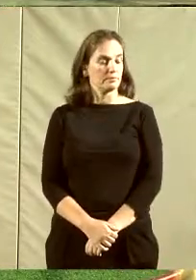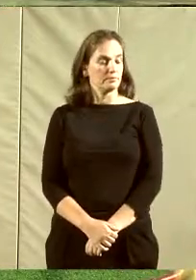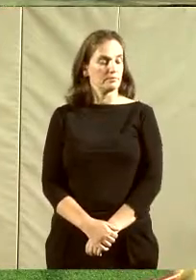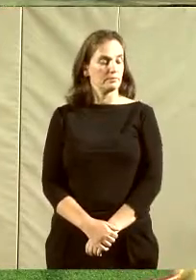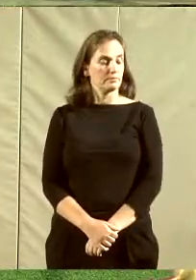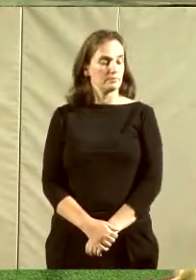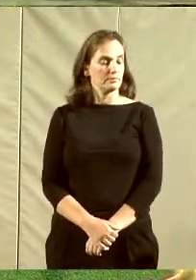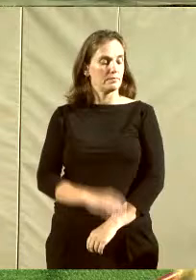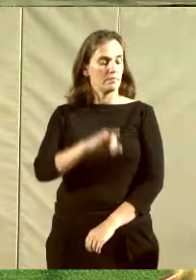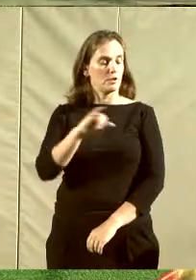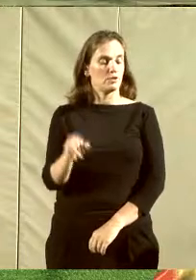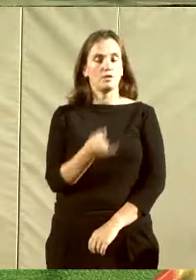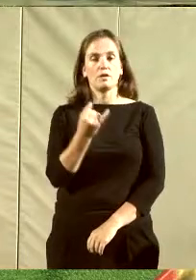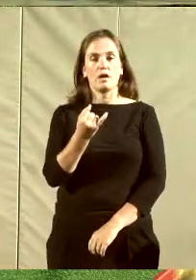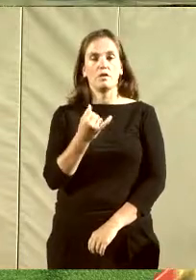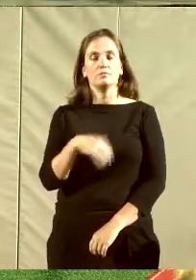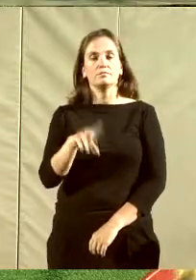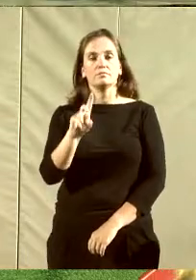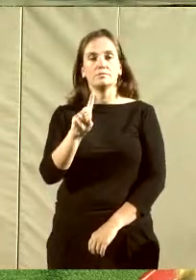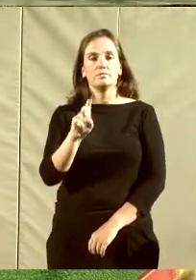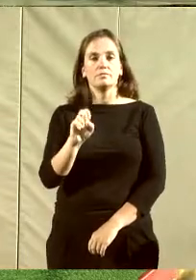Janelle Dennis.